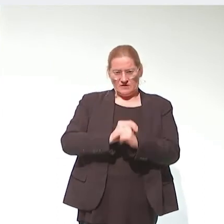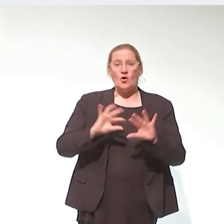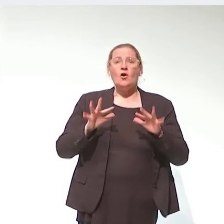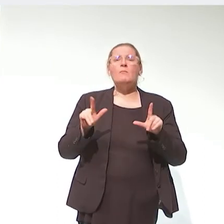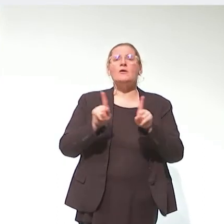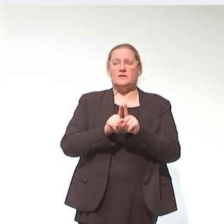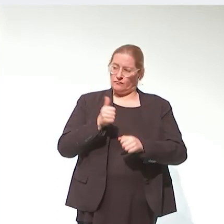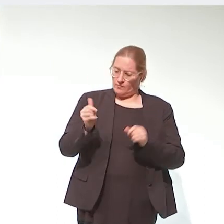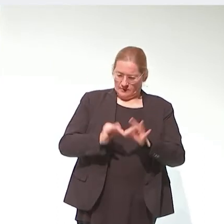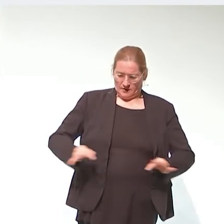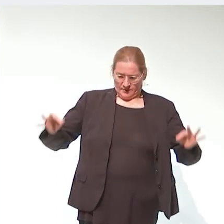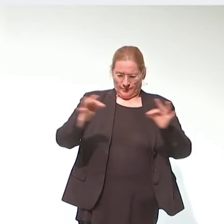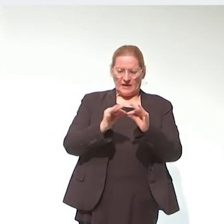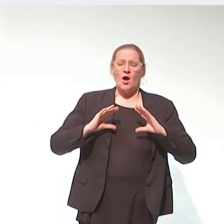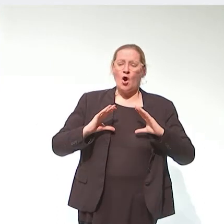it?